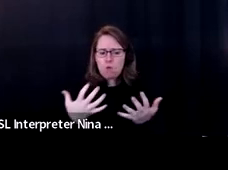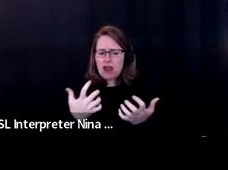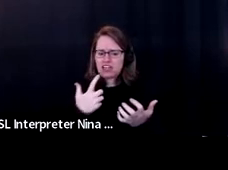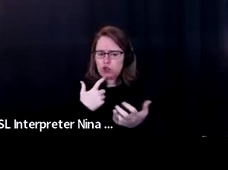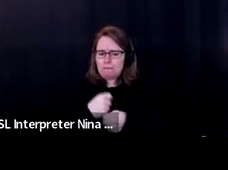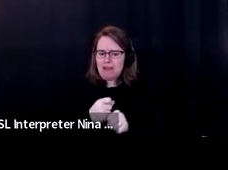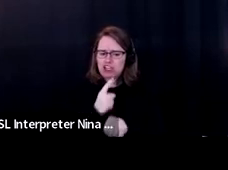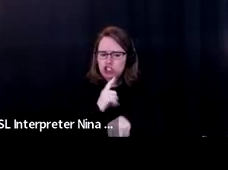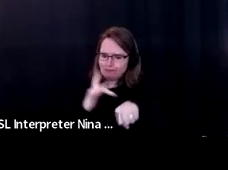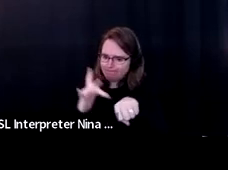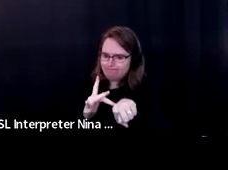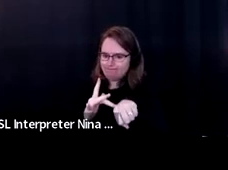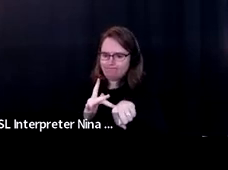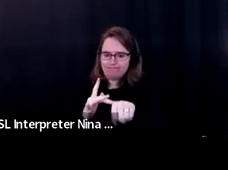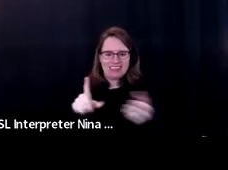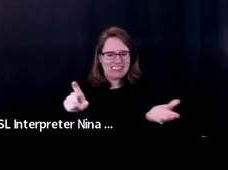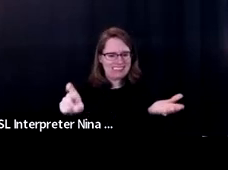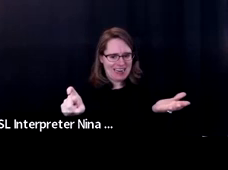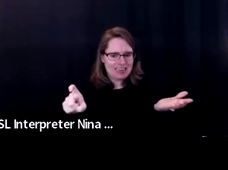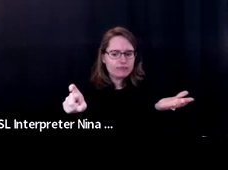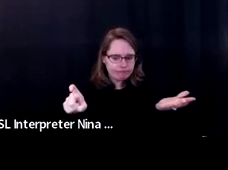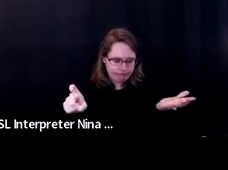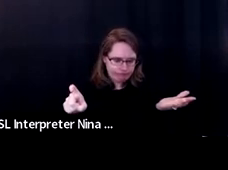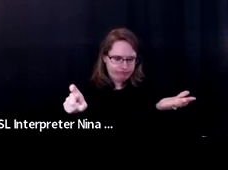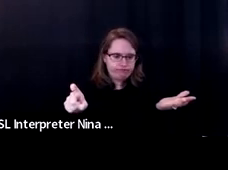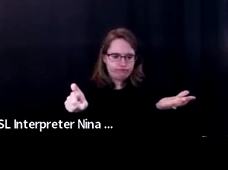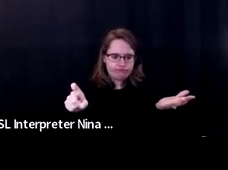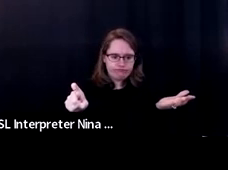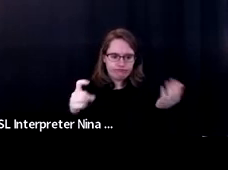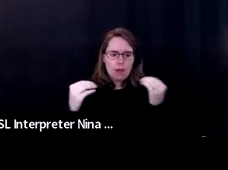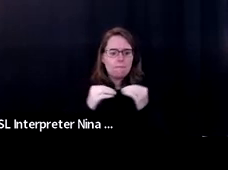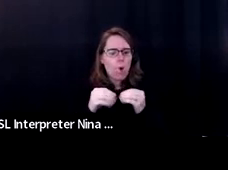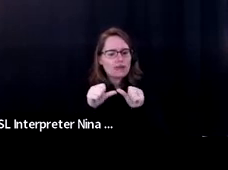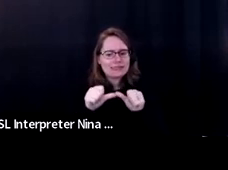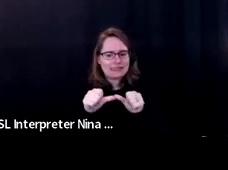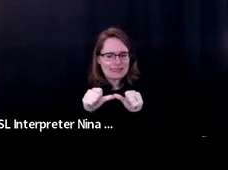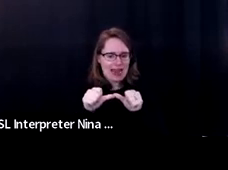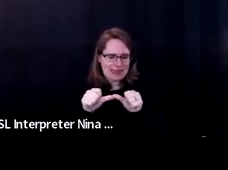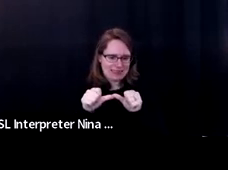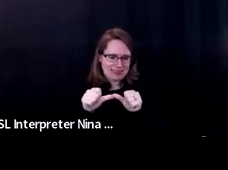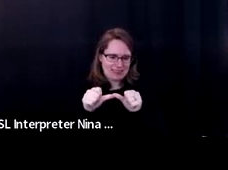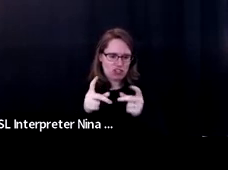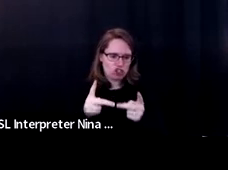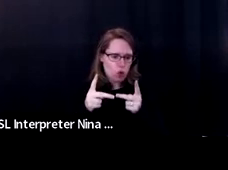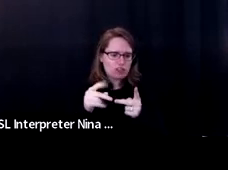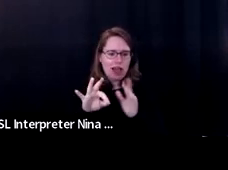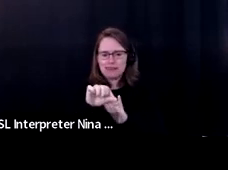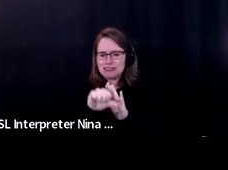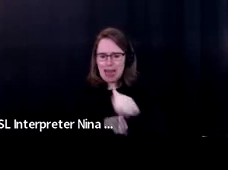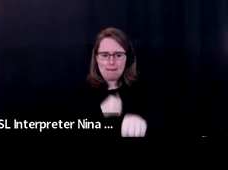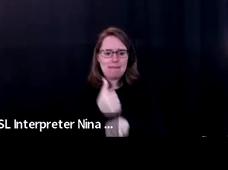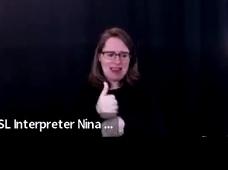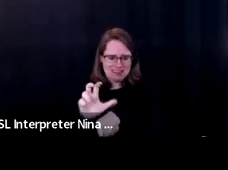the need for a much more sustaining source of state-based investment in the